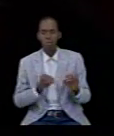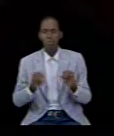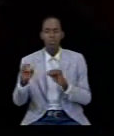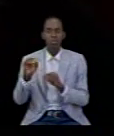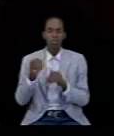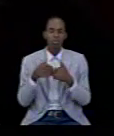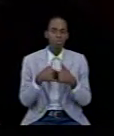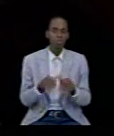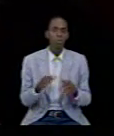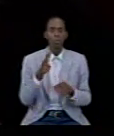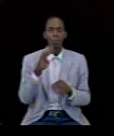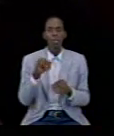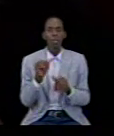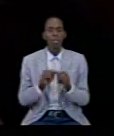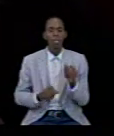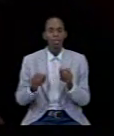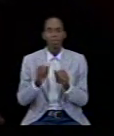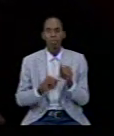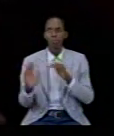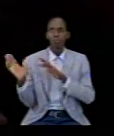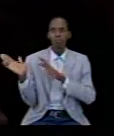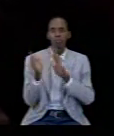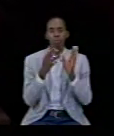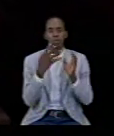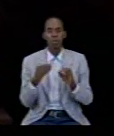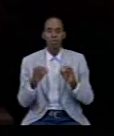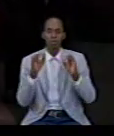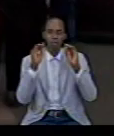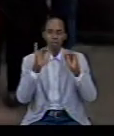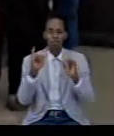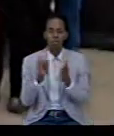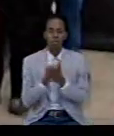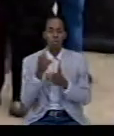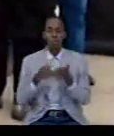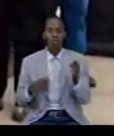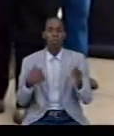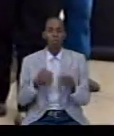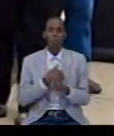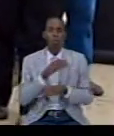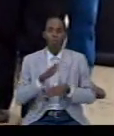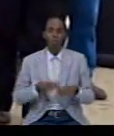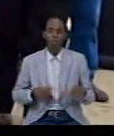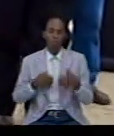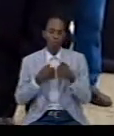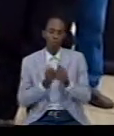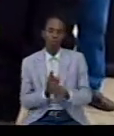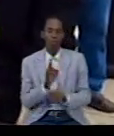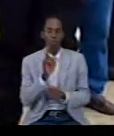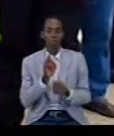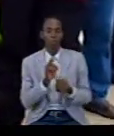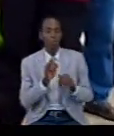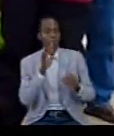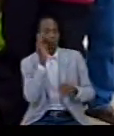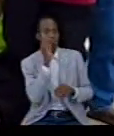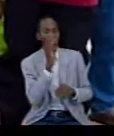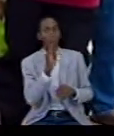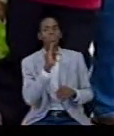by every wind of doctrine. That's what we call follow-up. The preaching of the gospel, that's